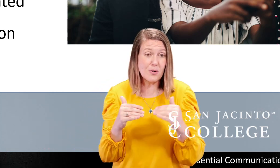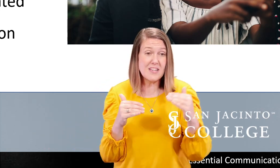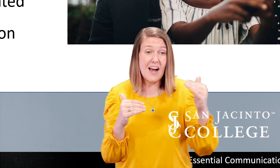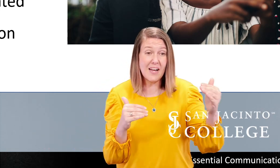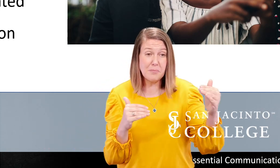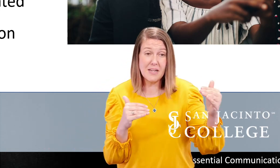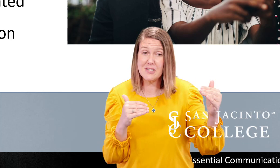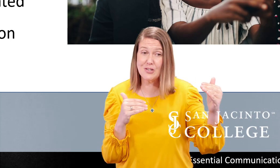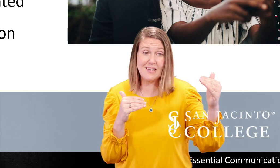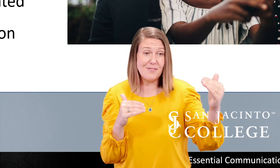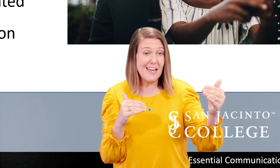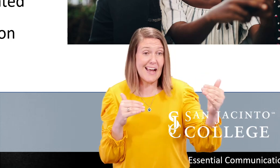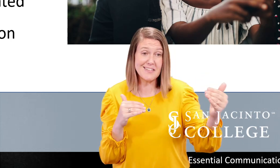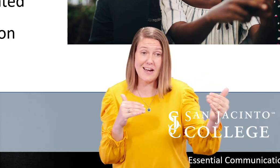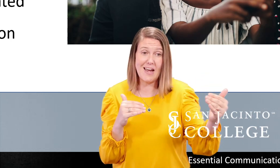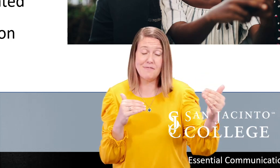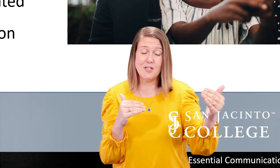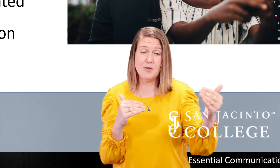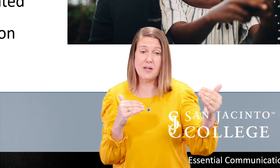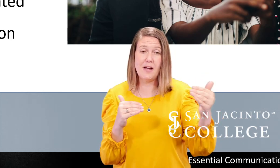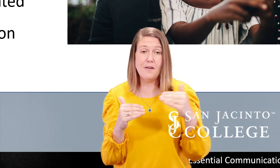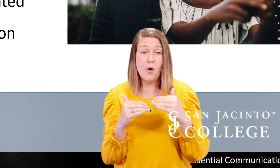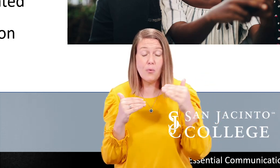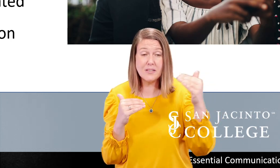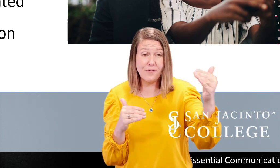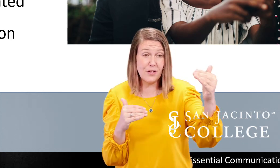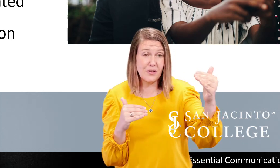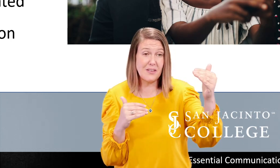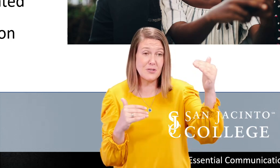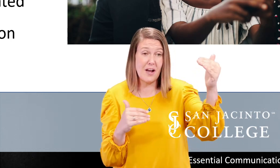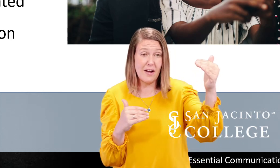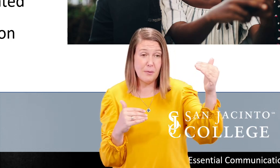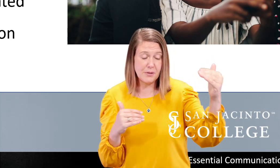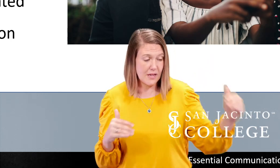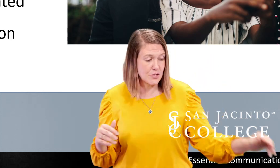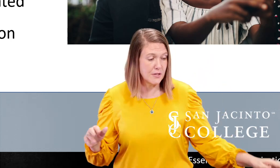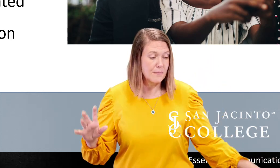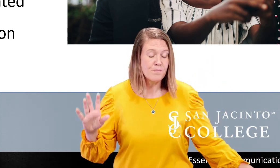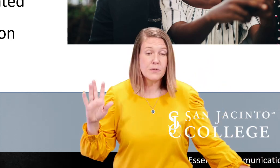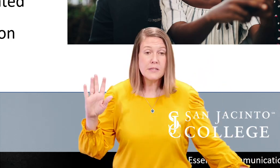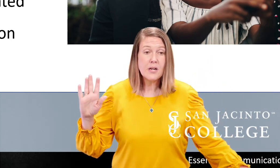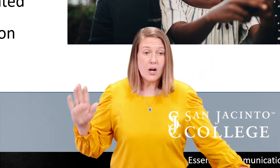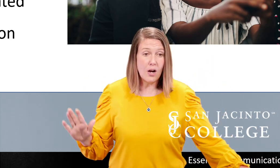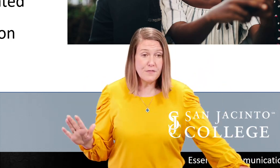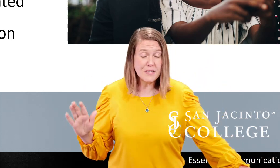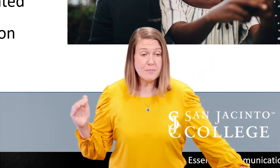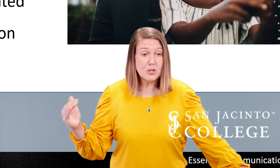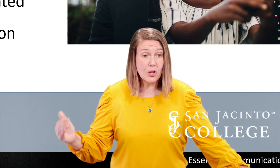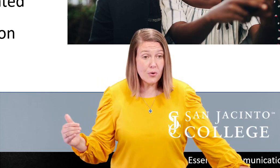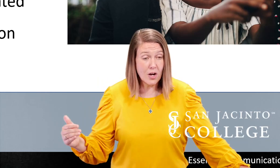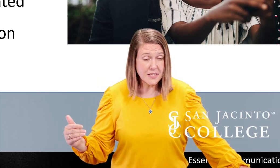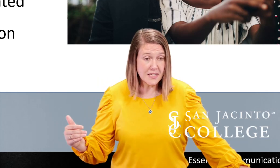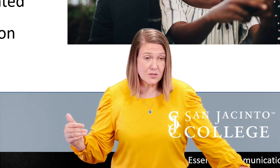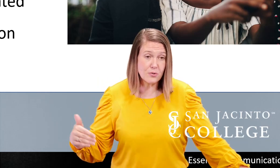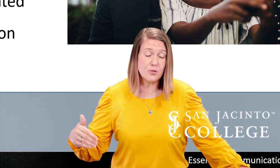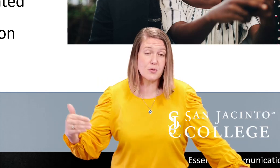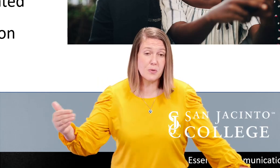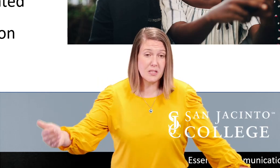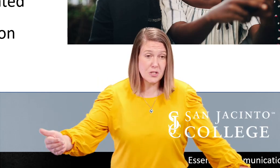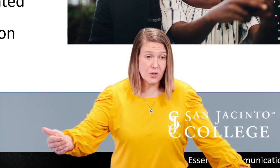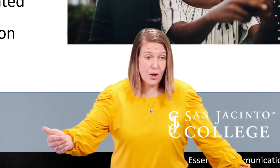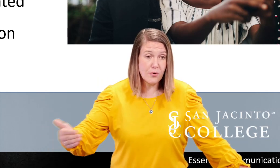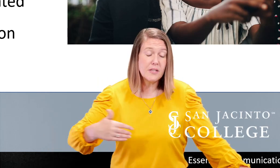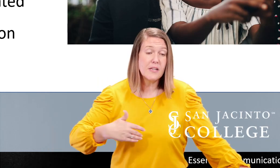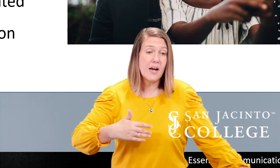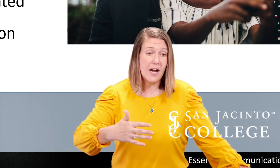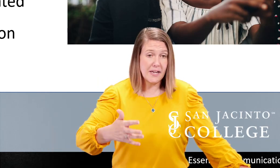like? Or is it high obligation? Like if they ask, I have to do it. I always feel like there's a high obligation. Oftentimes low context cultures will